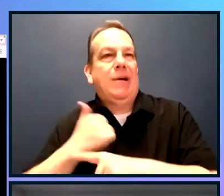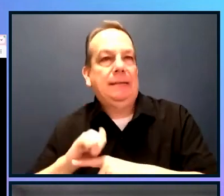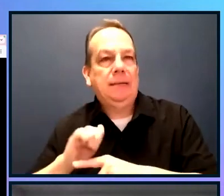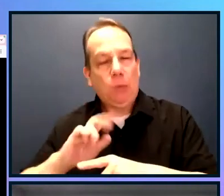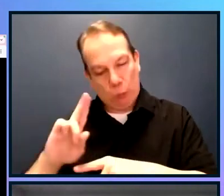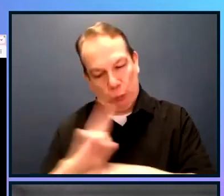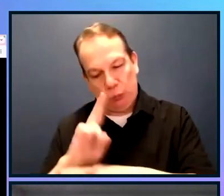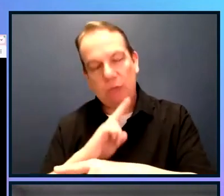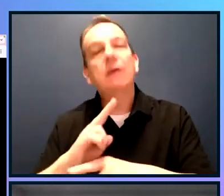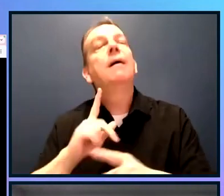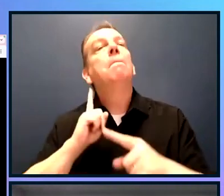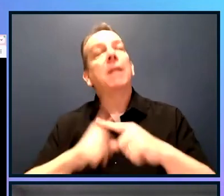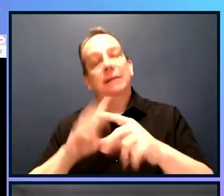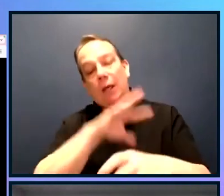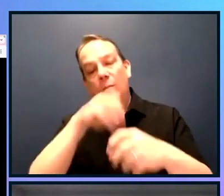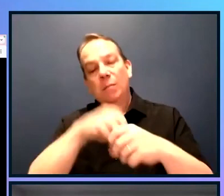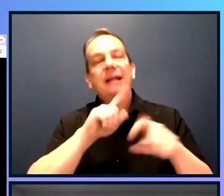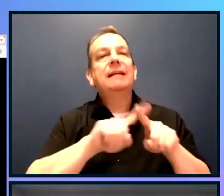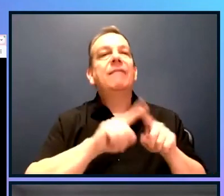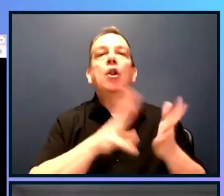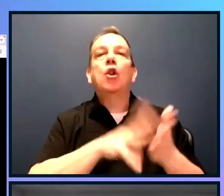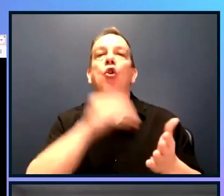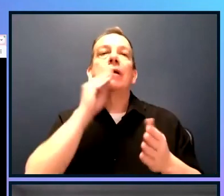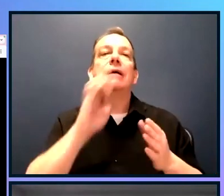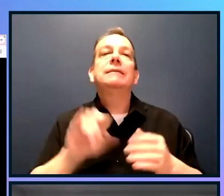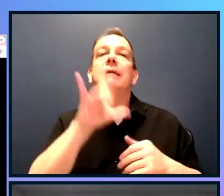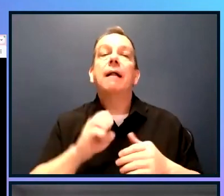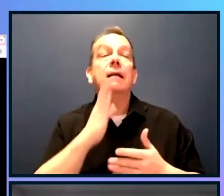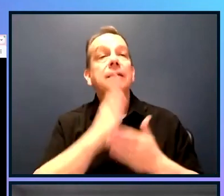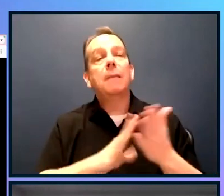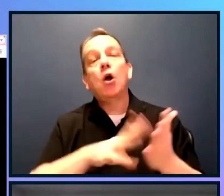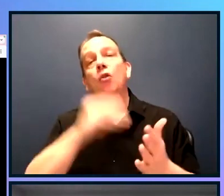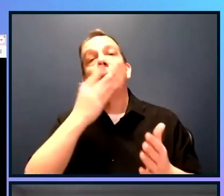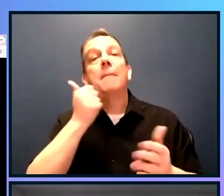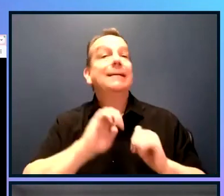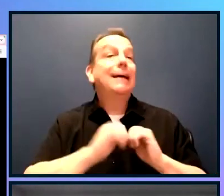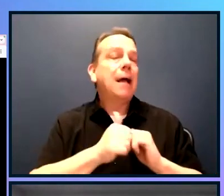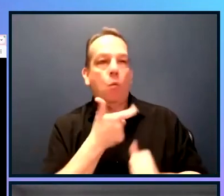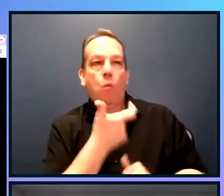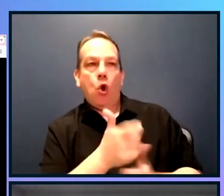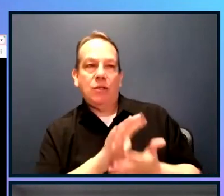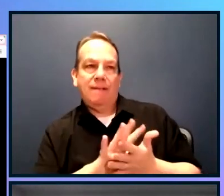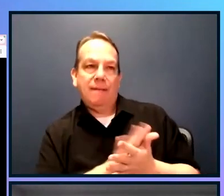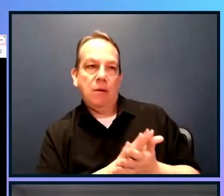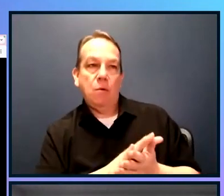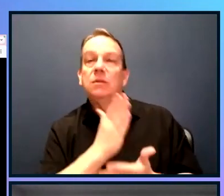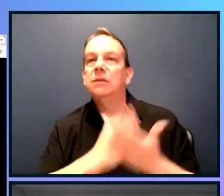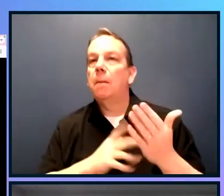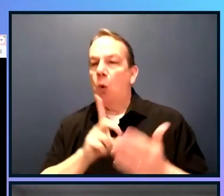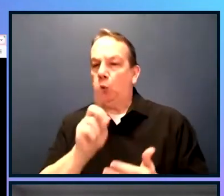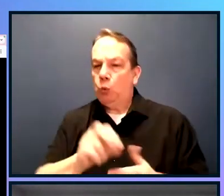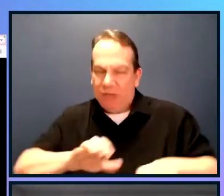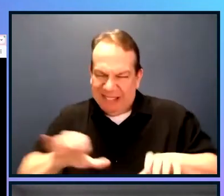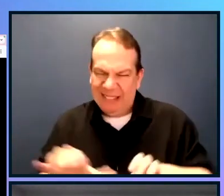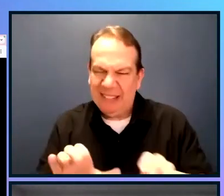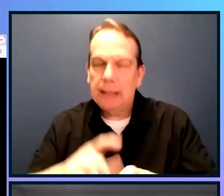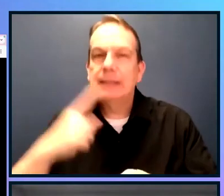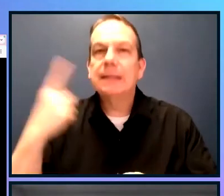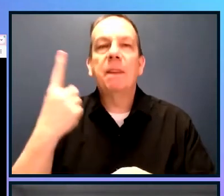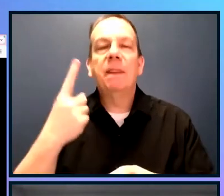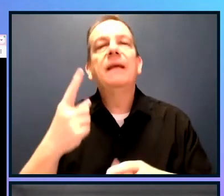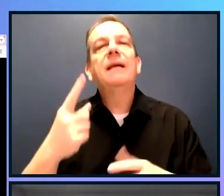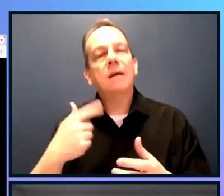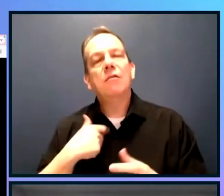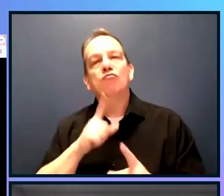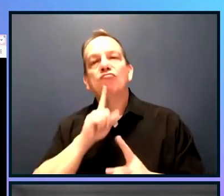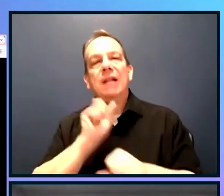learning styles. Some people learn best by watching videos. Others learn best by doing activities. We needed a combination to really